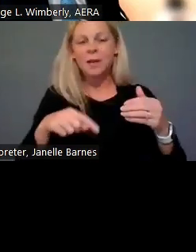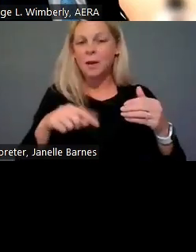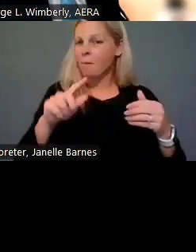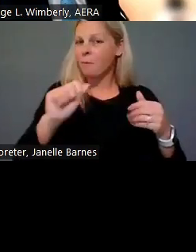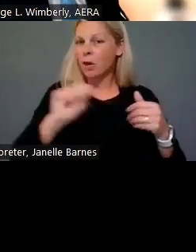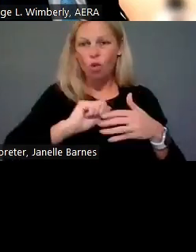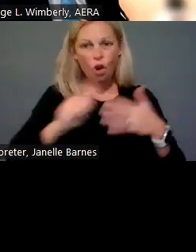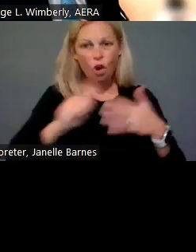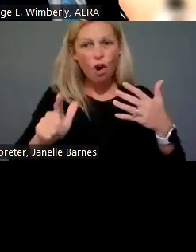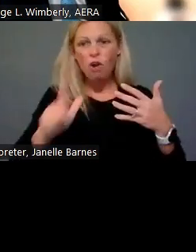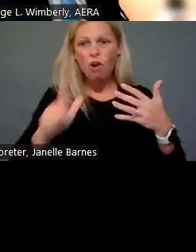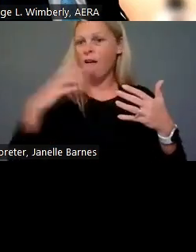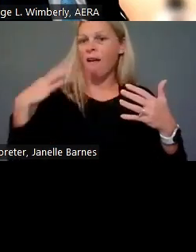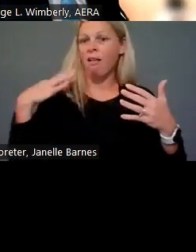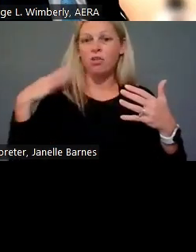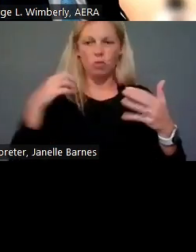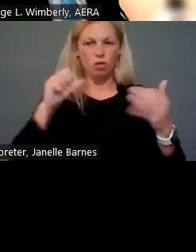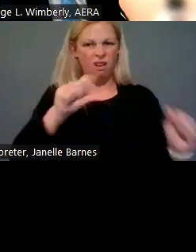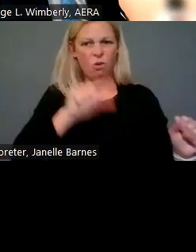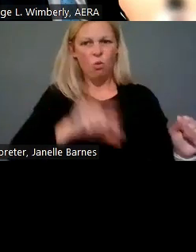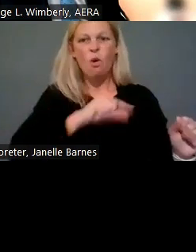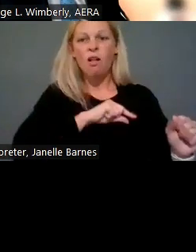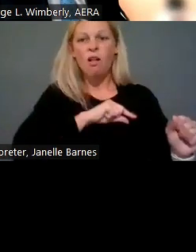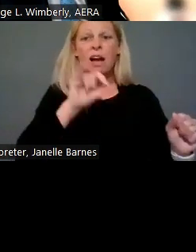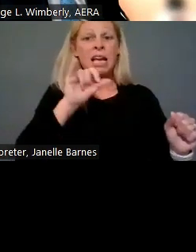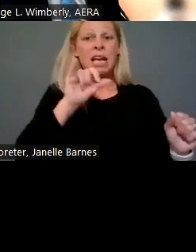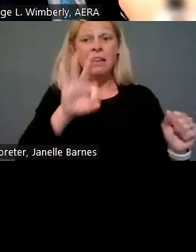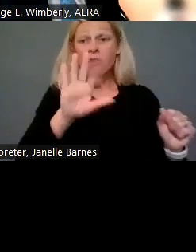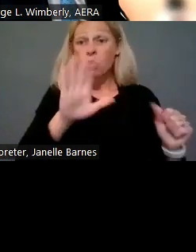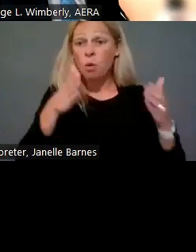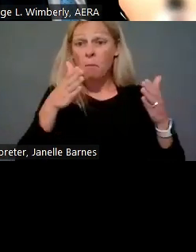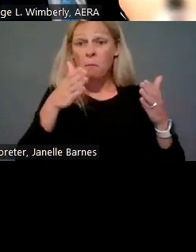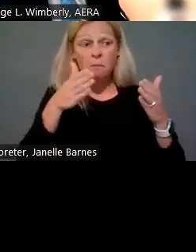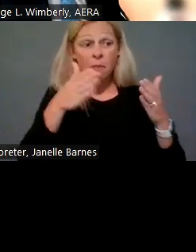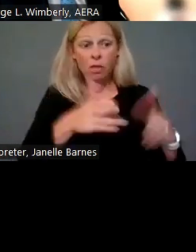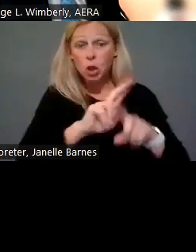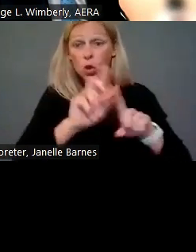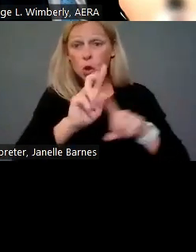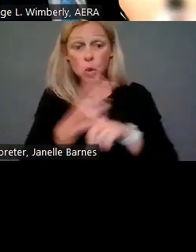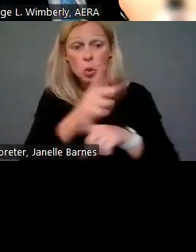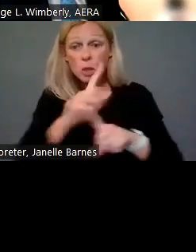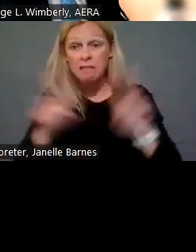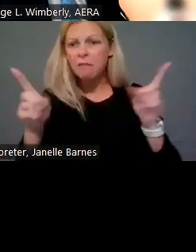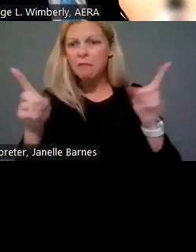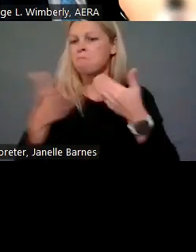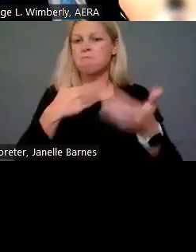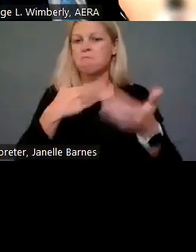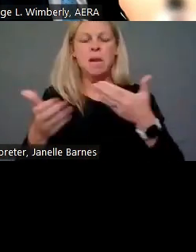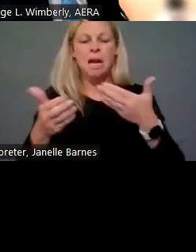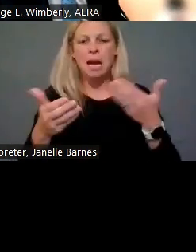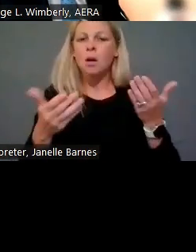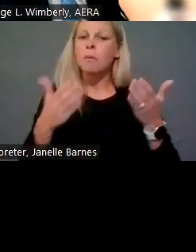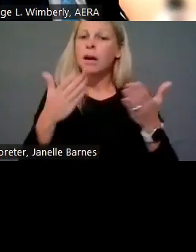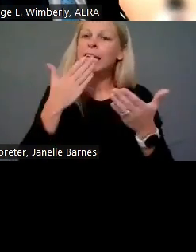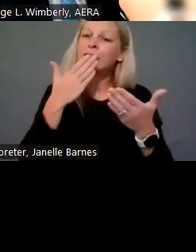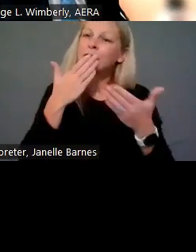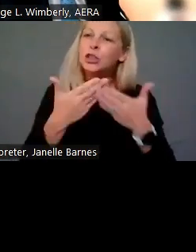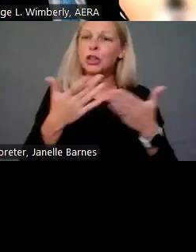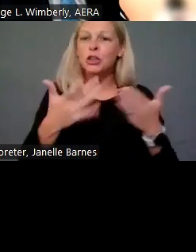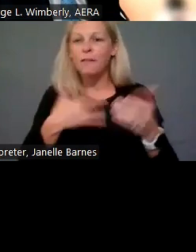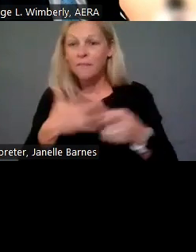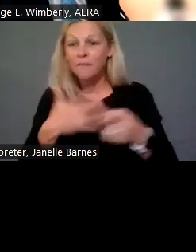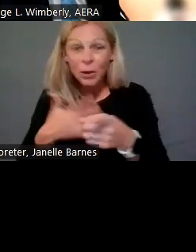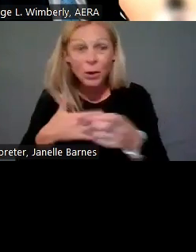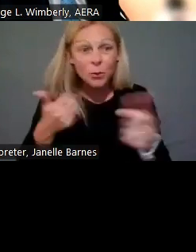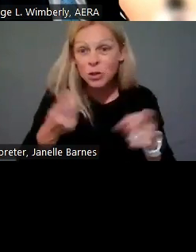you're all eligible if your method, the method does not matter. But so it's good to get a good to check the pulse of our audience